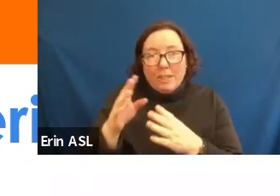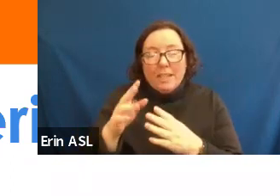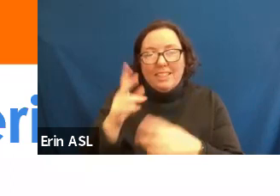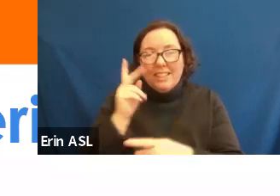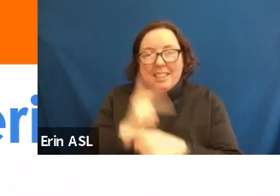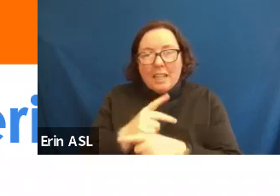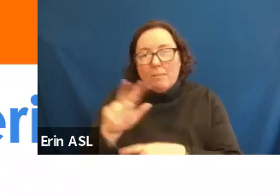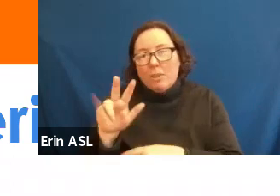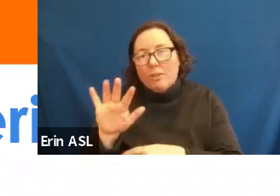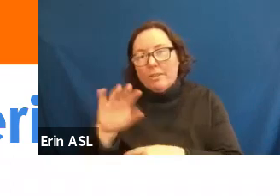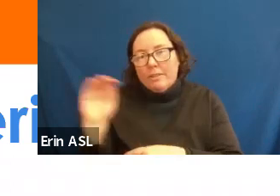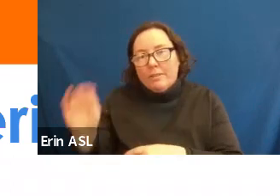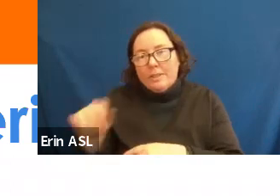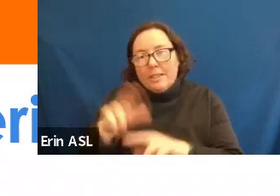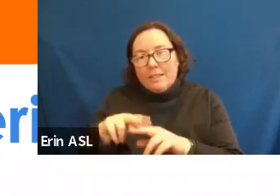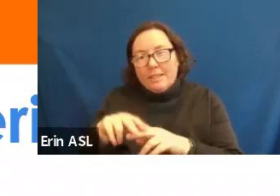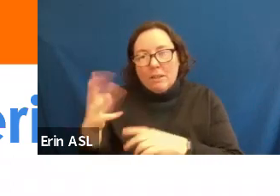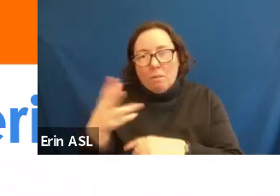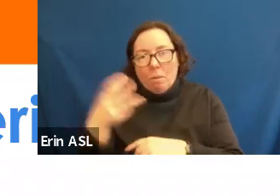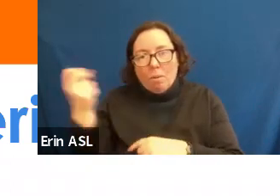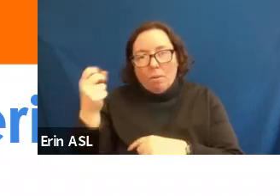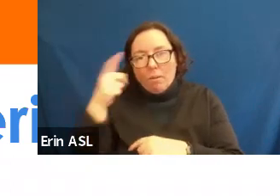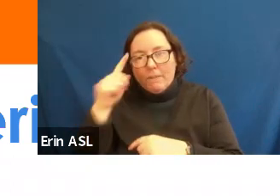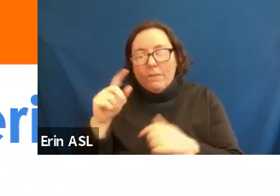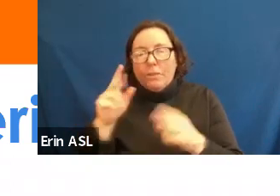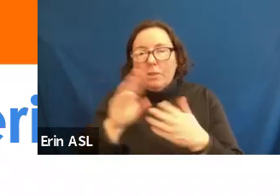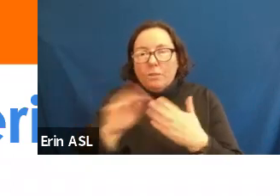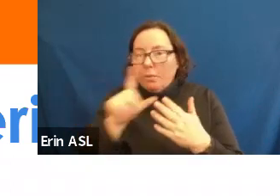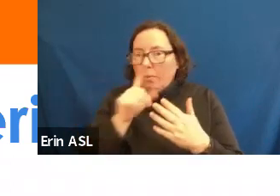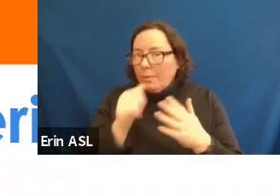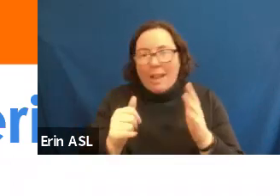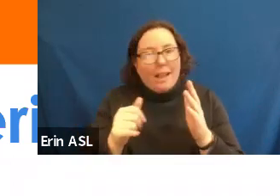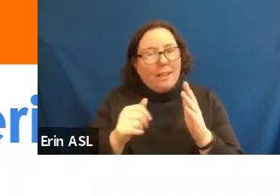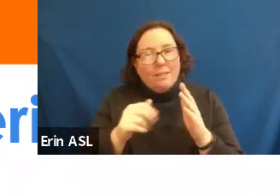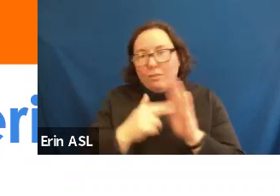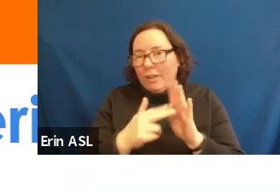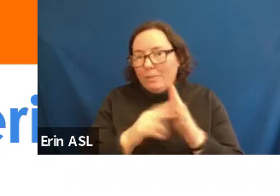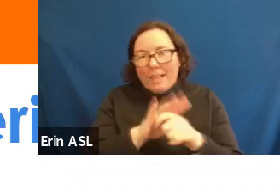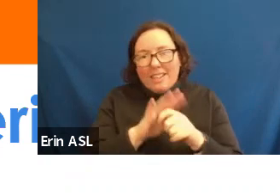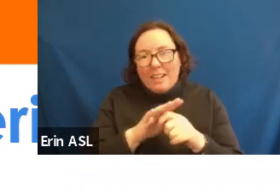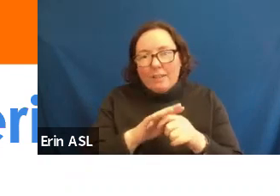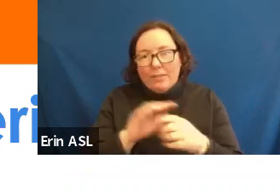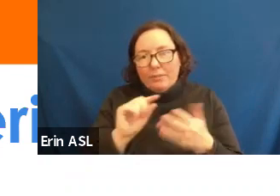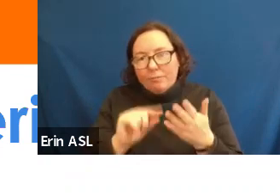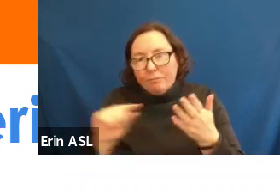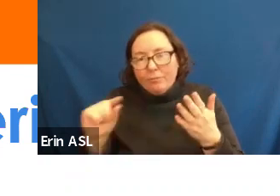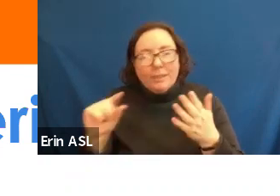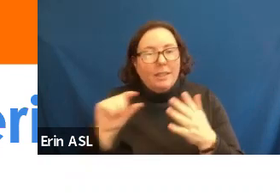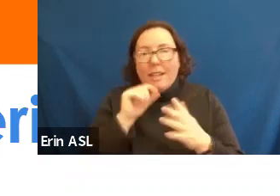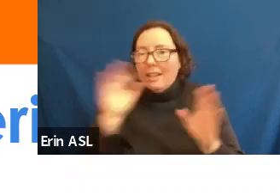seats for underrepresented students. It was not narrowly tailored to achieve